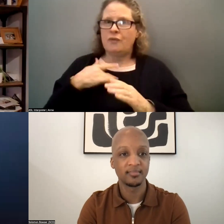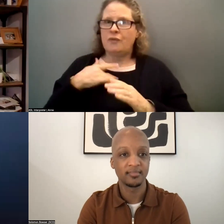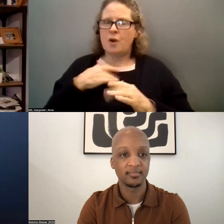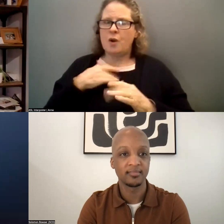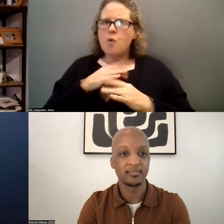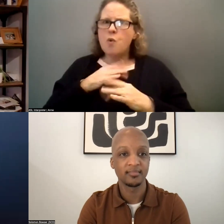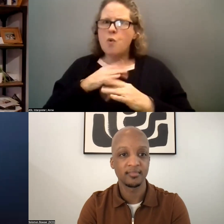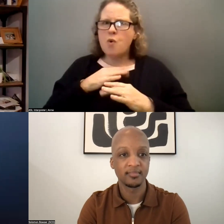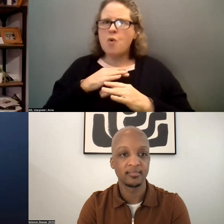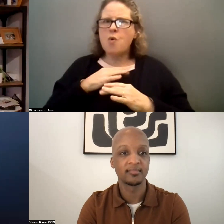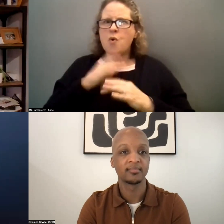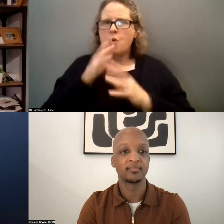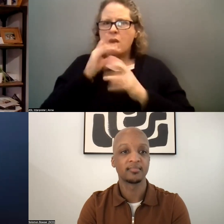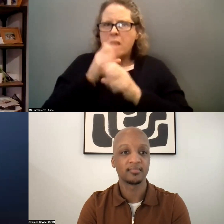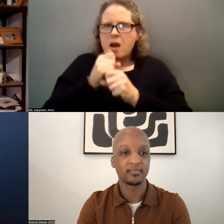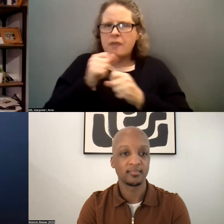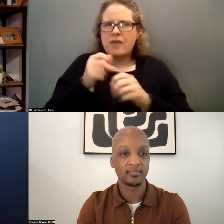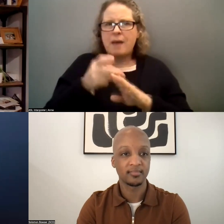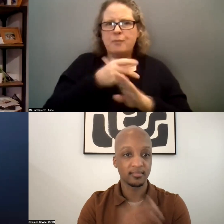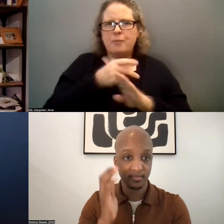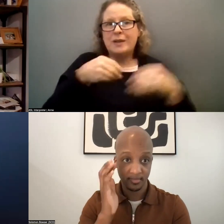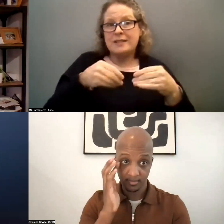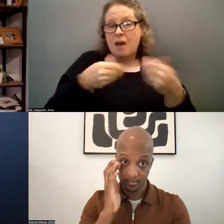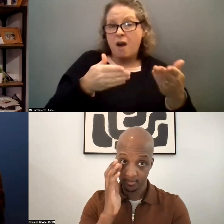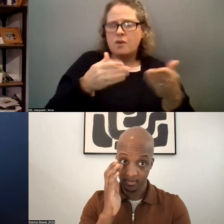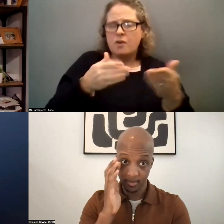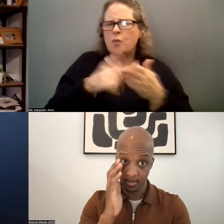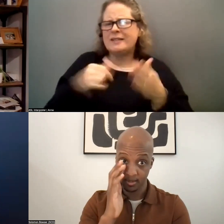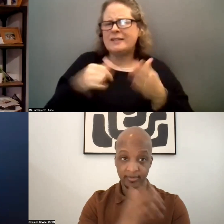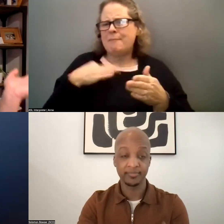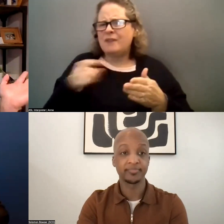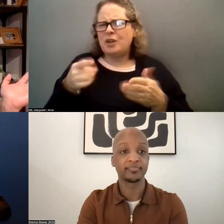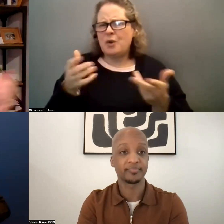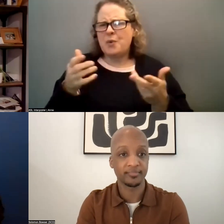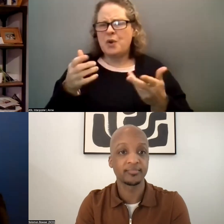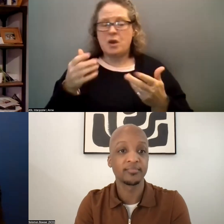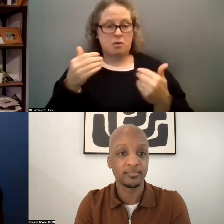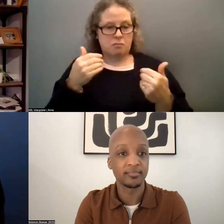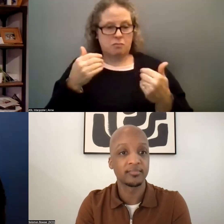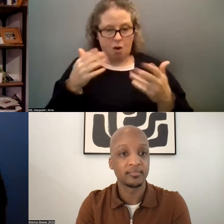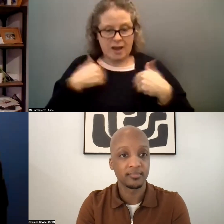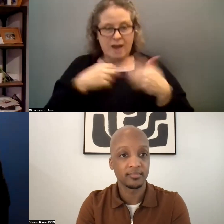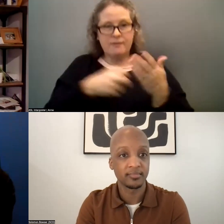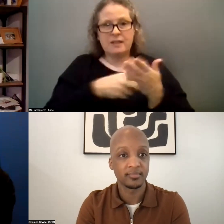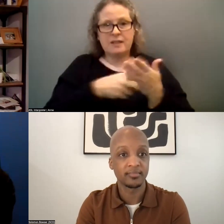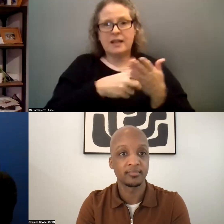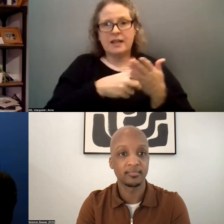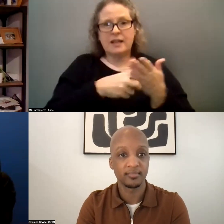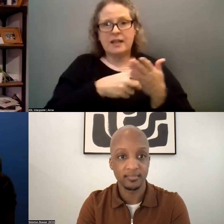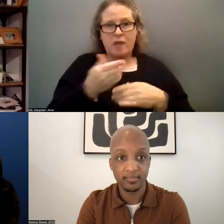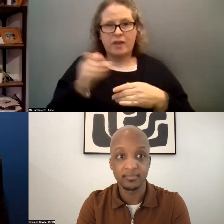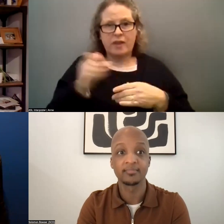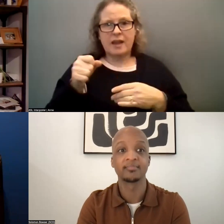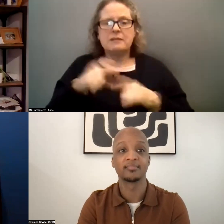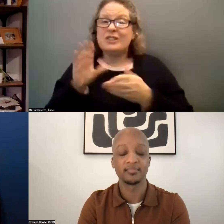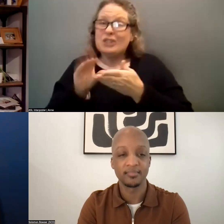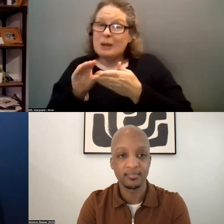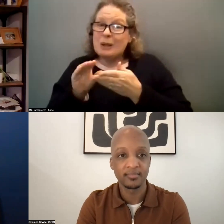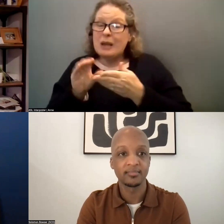for you in terms of, well, okay, you already know you have tickets. That's like one thing. Is it any cheaper? Do you have